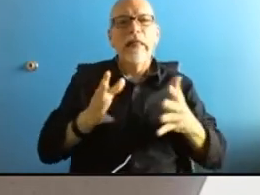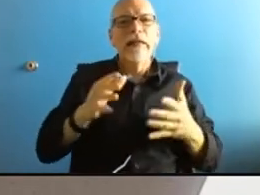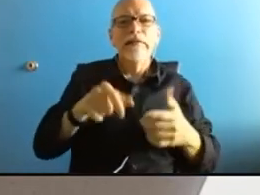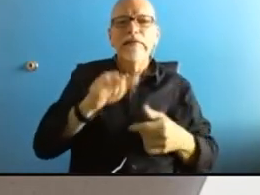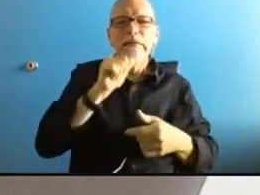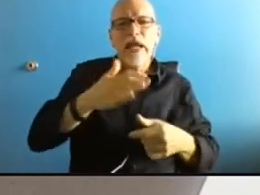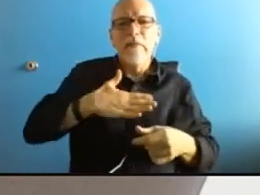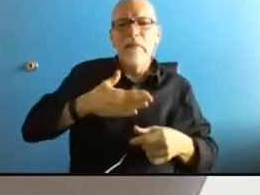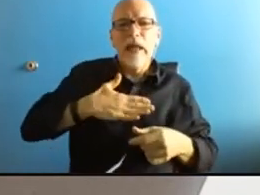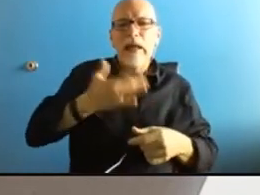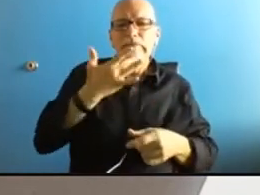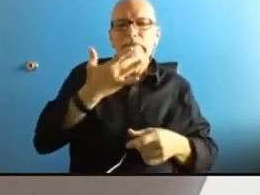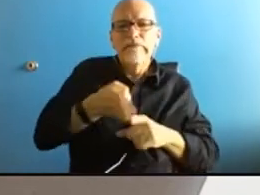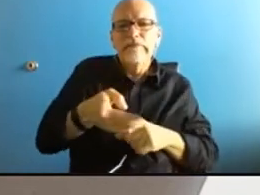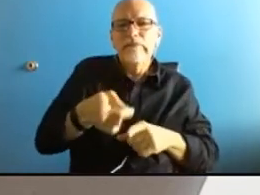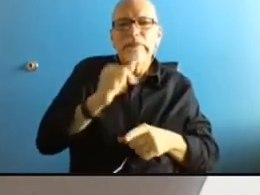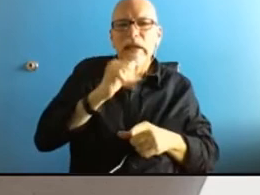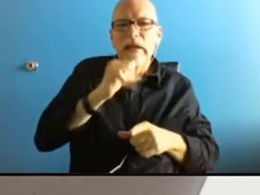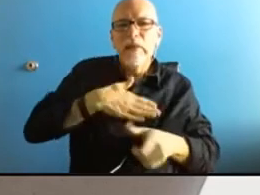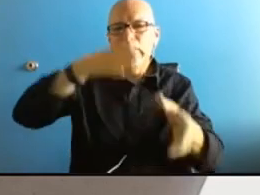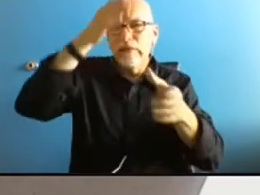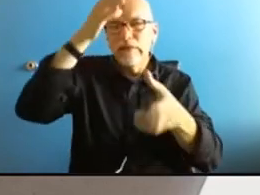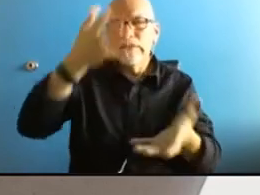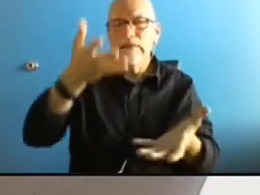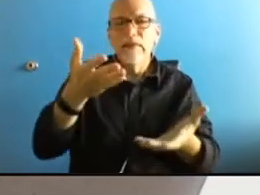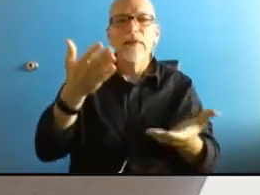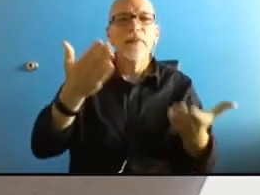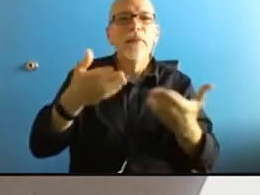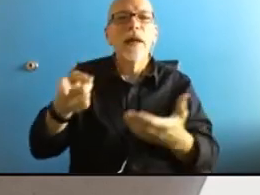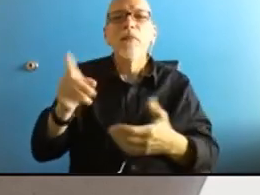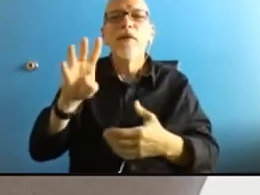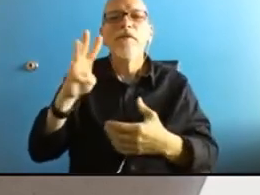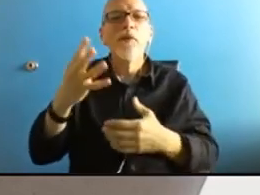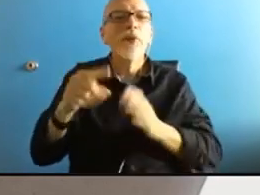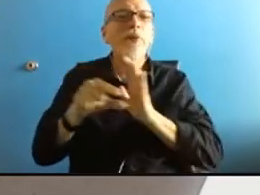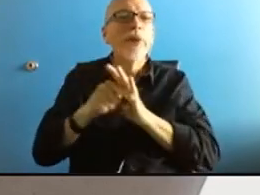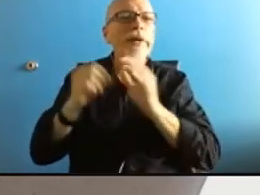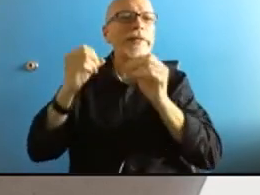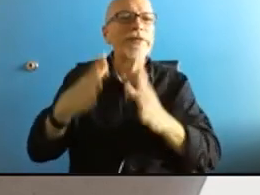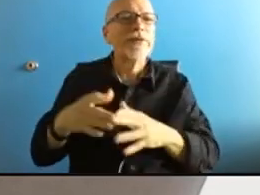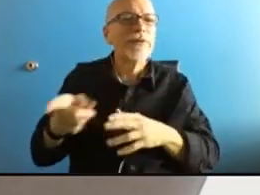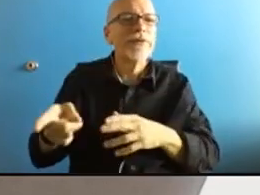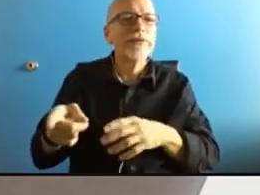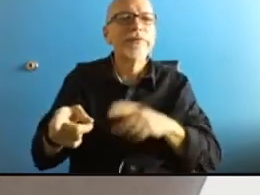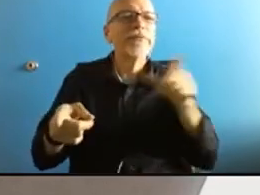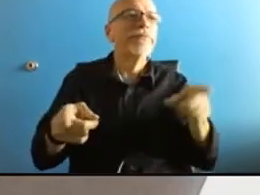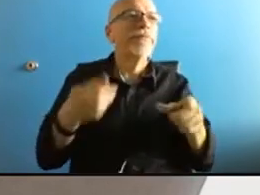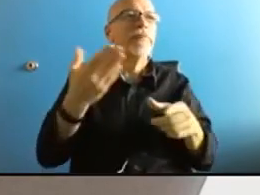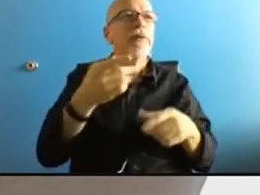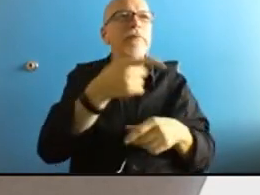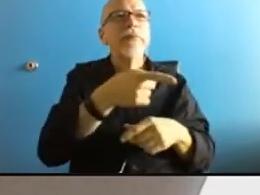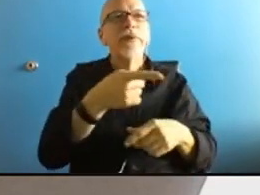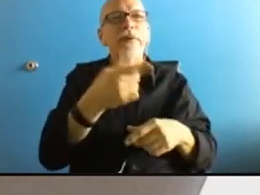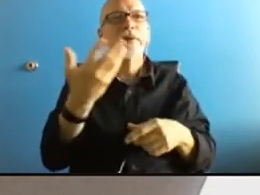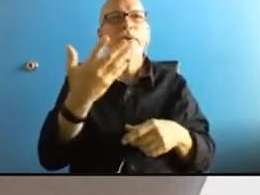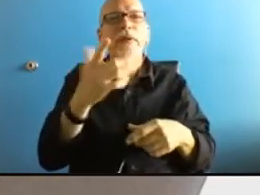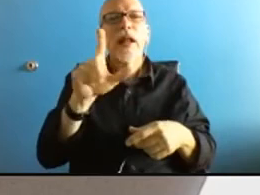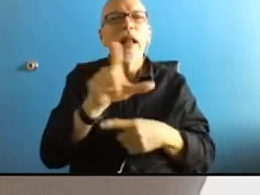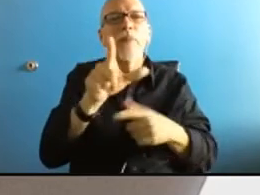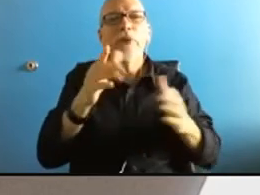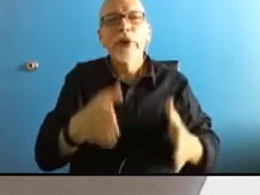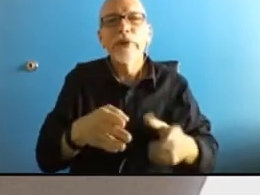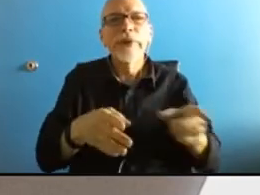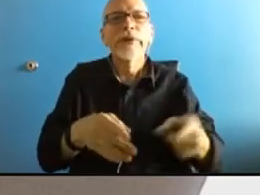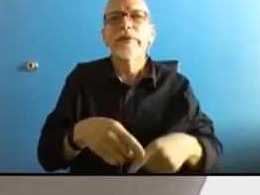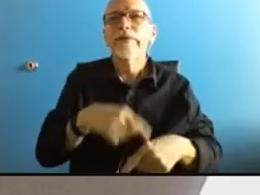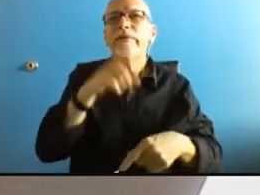lane. One may be a fourth grade teacher, another one may be a librarian, another one